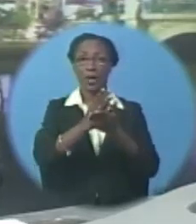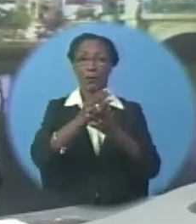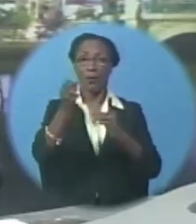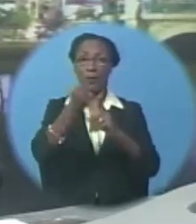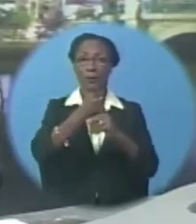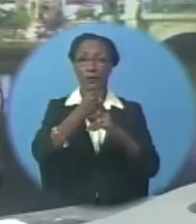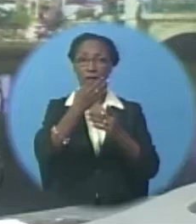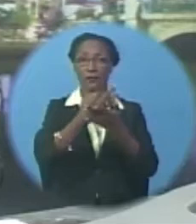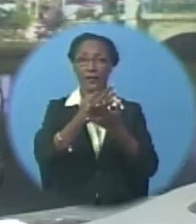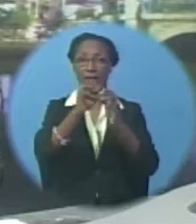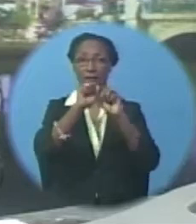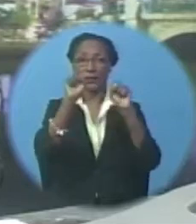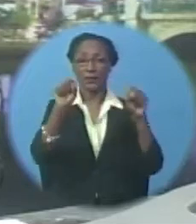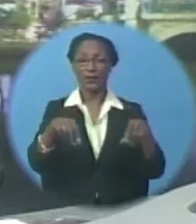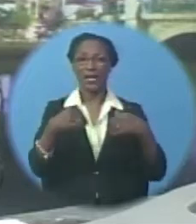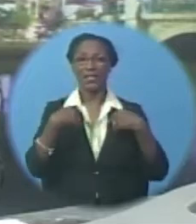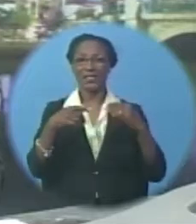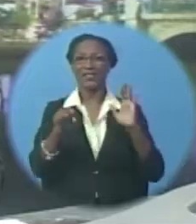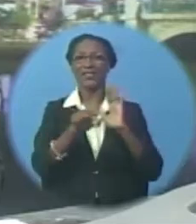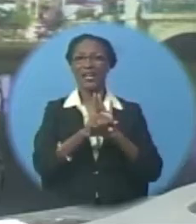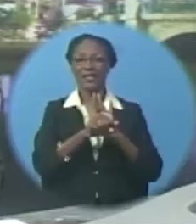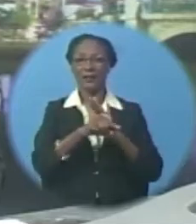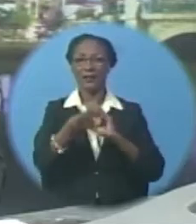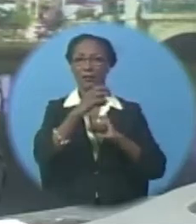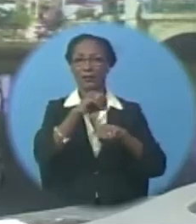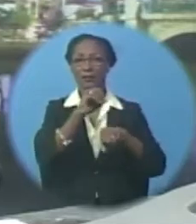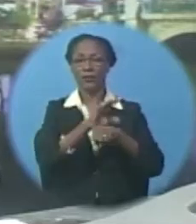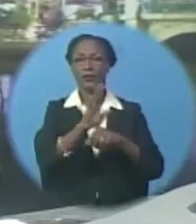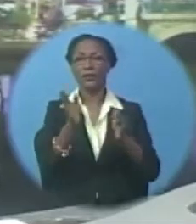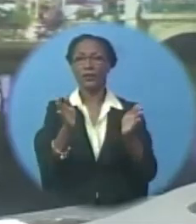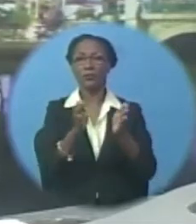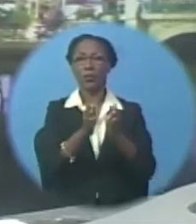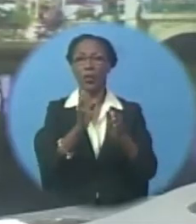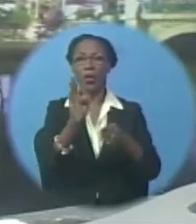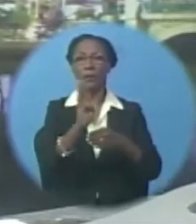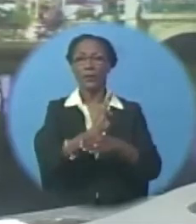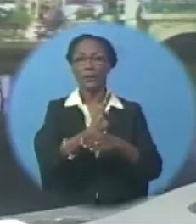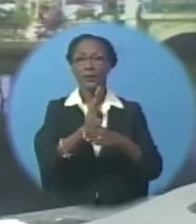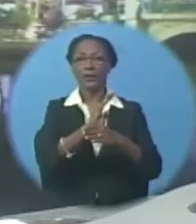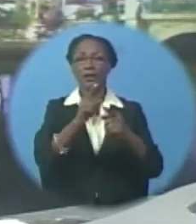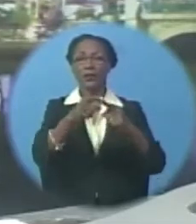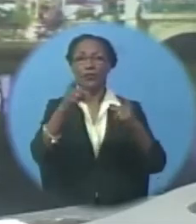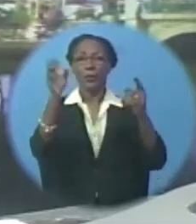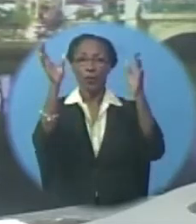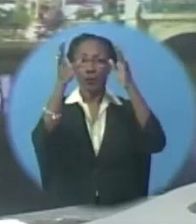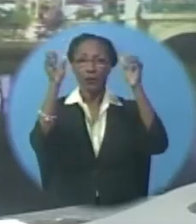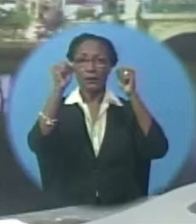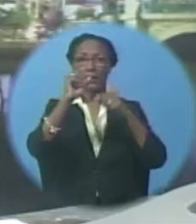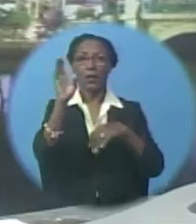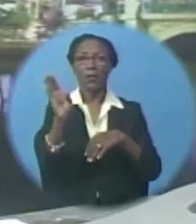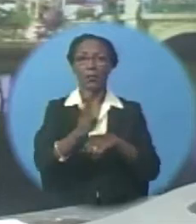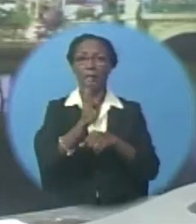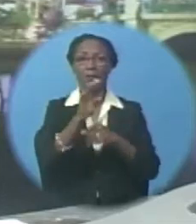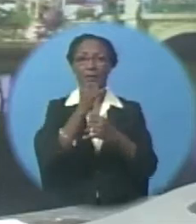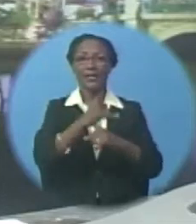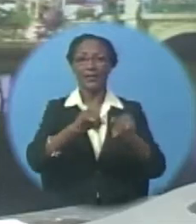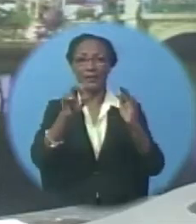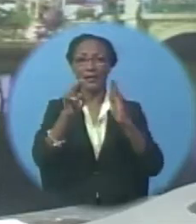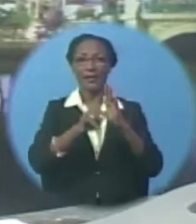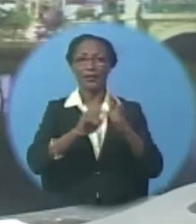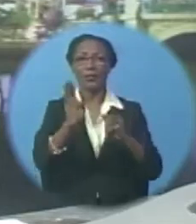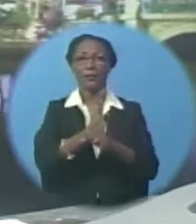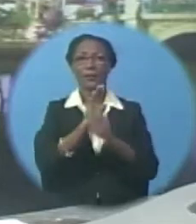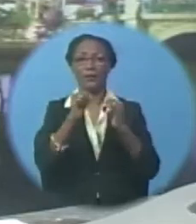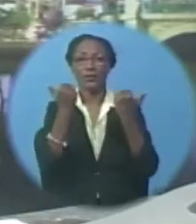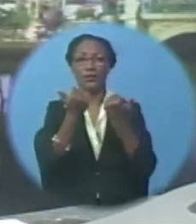a negative impact on small businesses. That's according to President of the Barbados International Business Association, Gregory